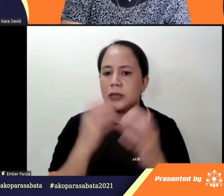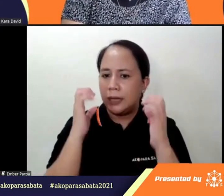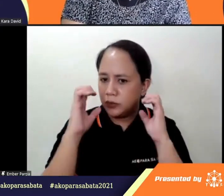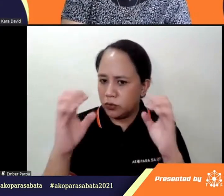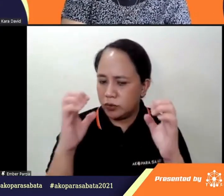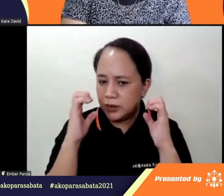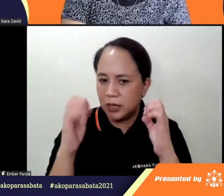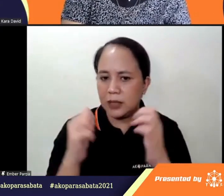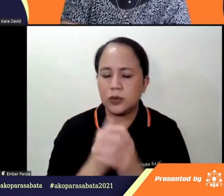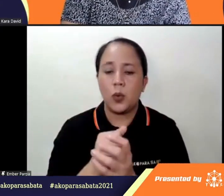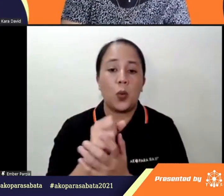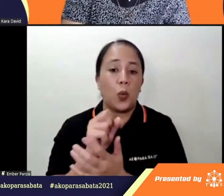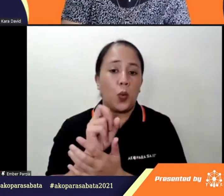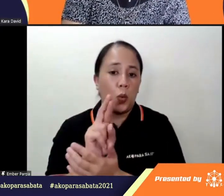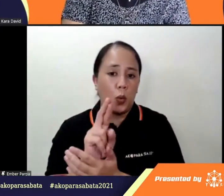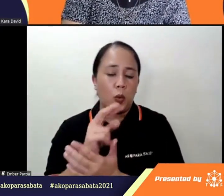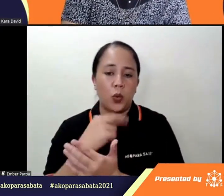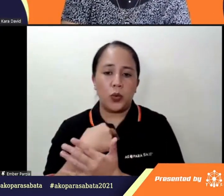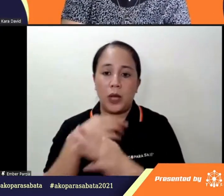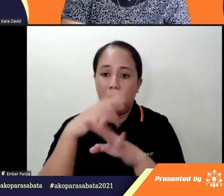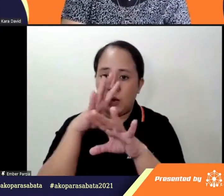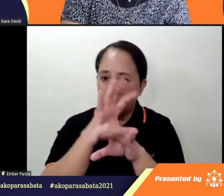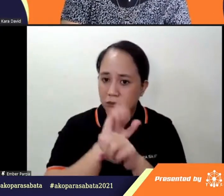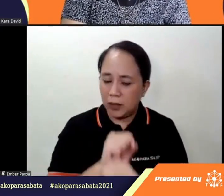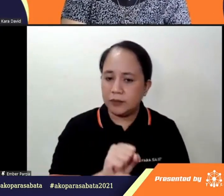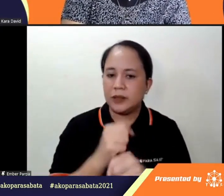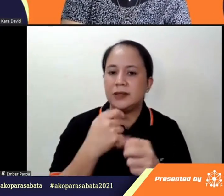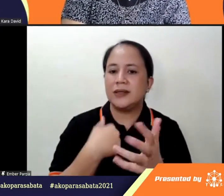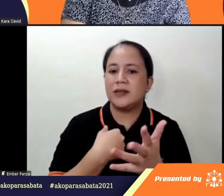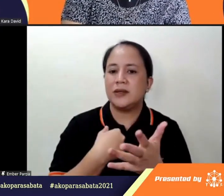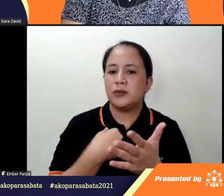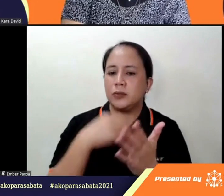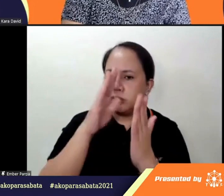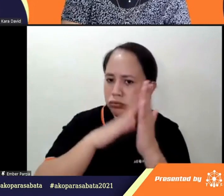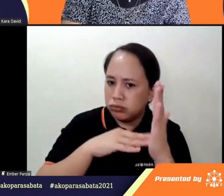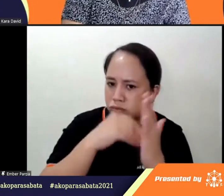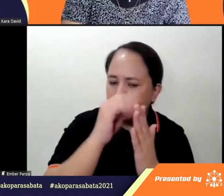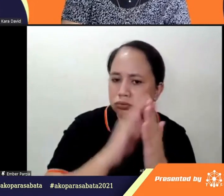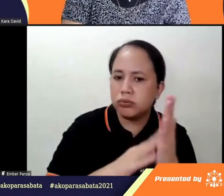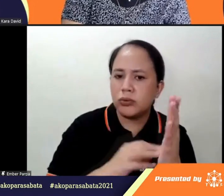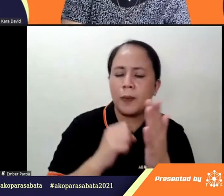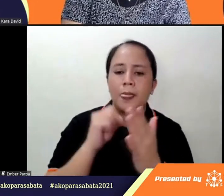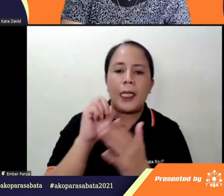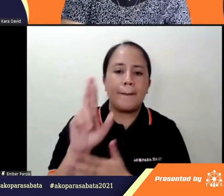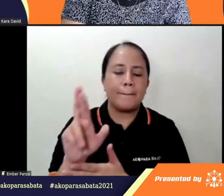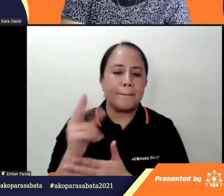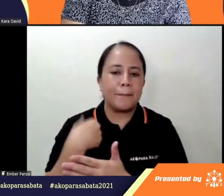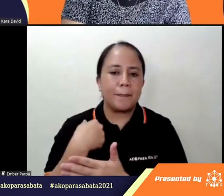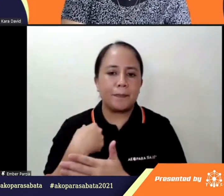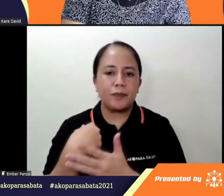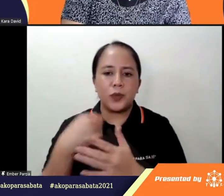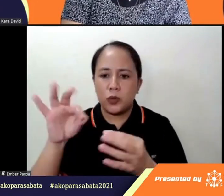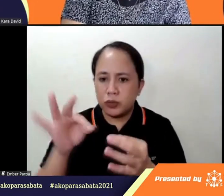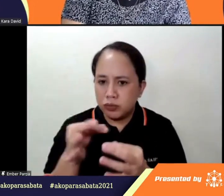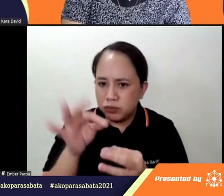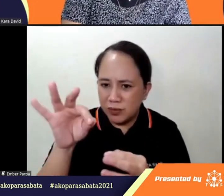exercise or may hobby ka na, whether it's painting or whether it is